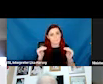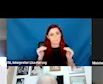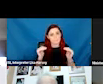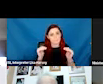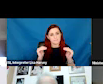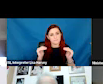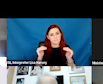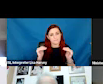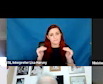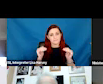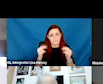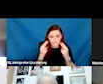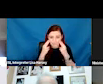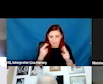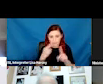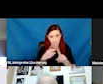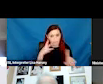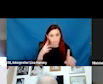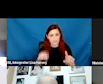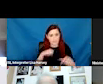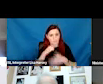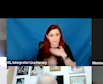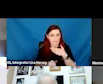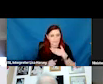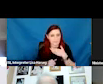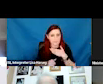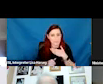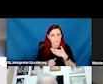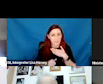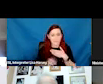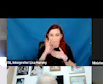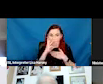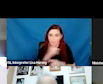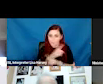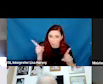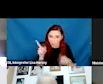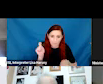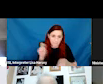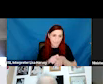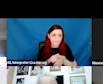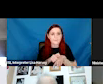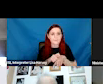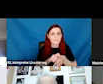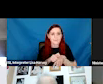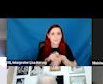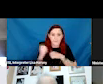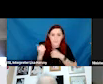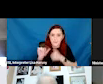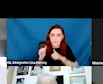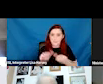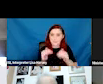definitely has to be recognized here today. So wish you all the best in implementing the standard.